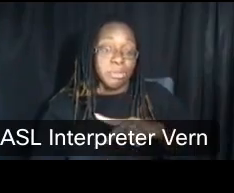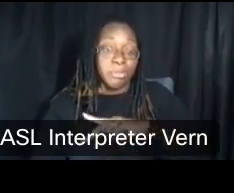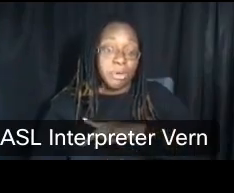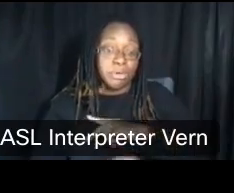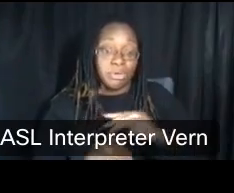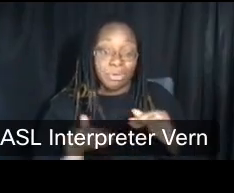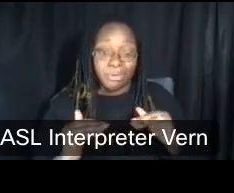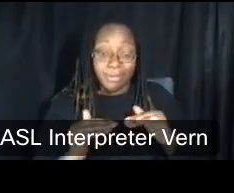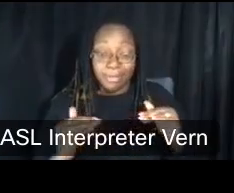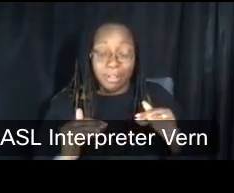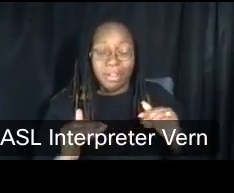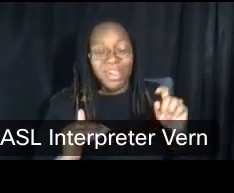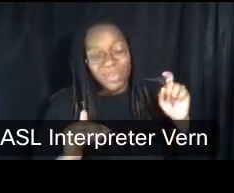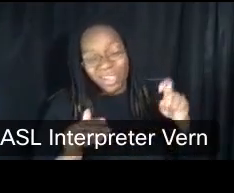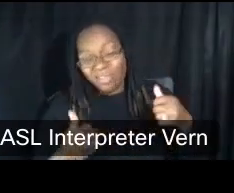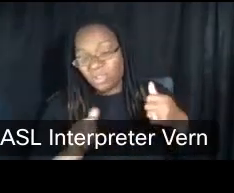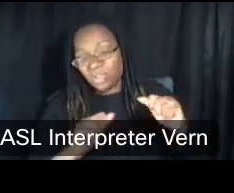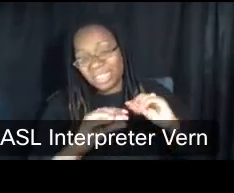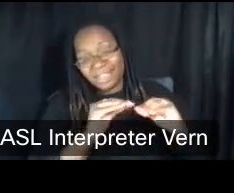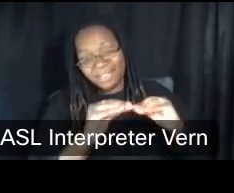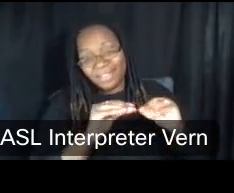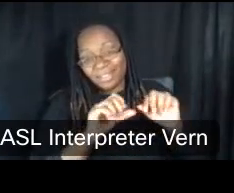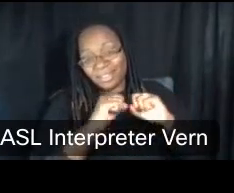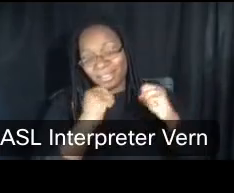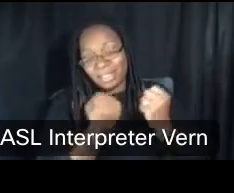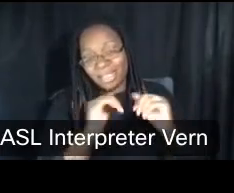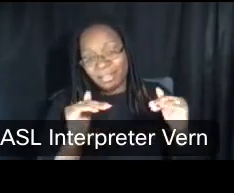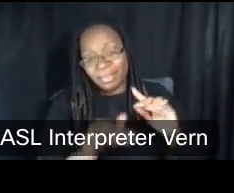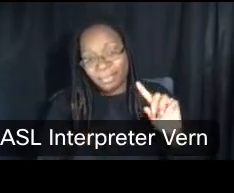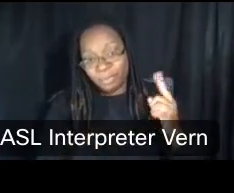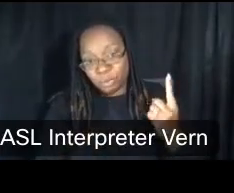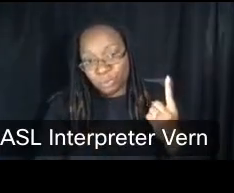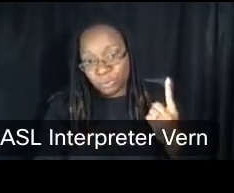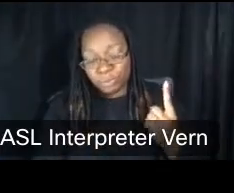level. These two exist and they go hand in hand.